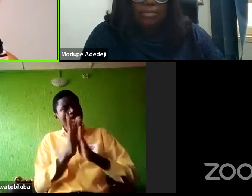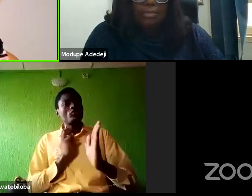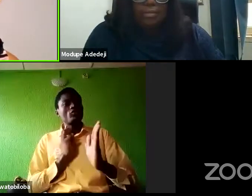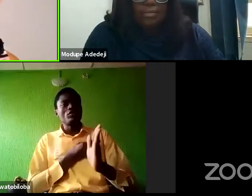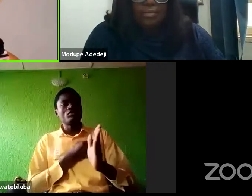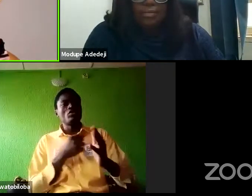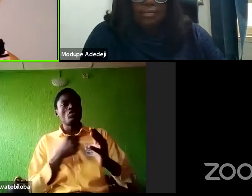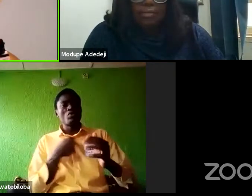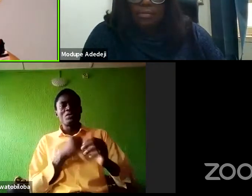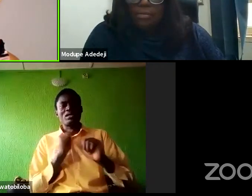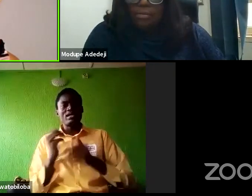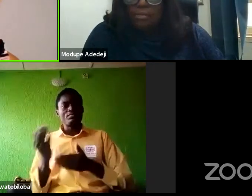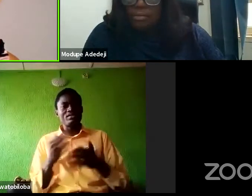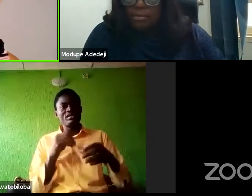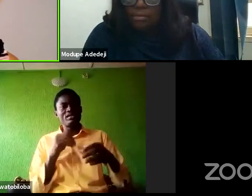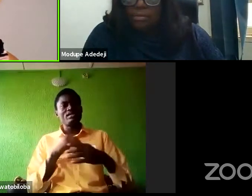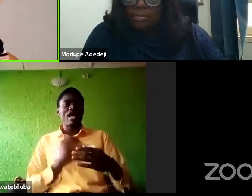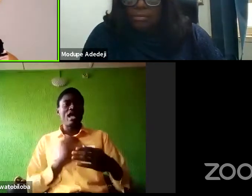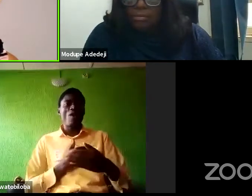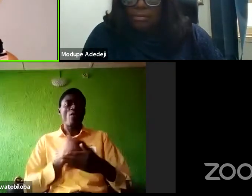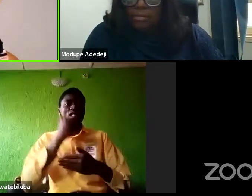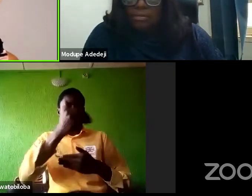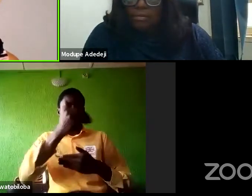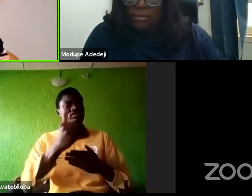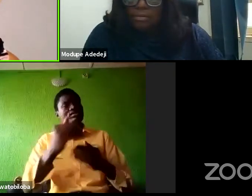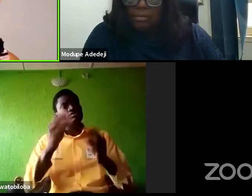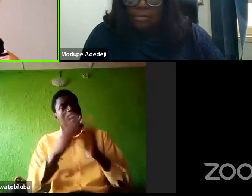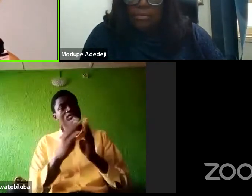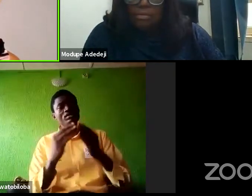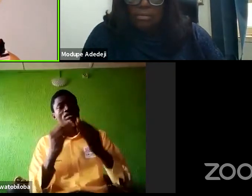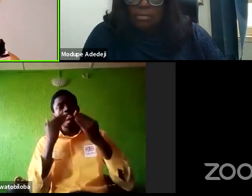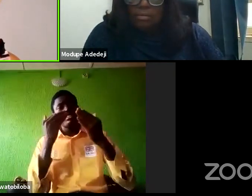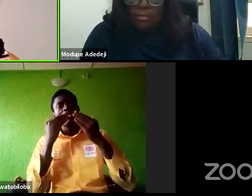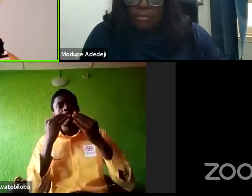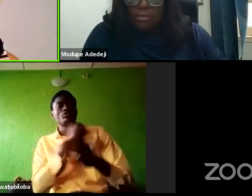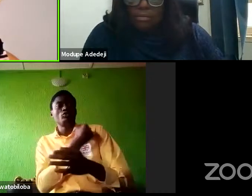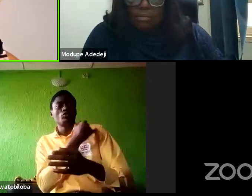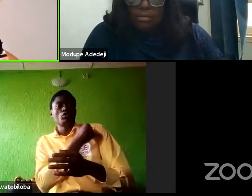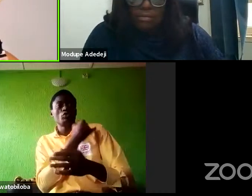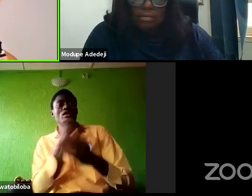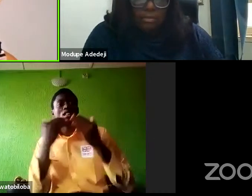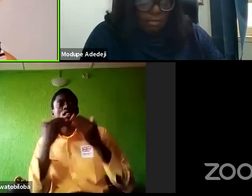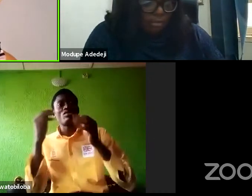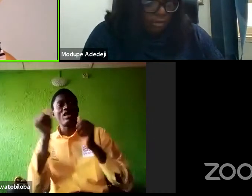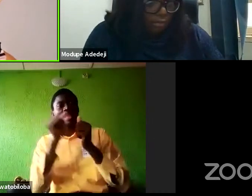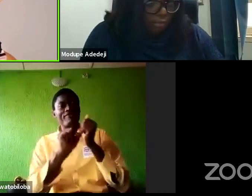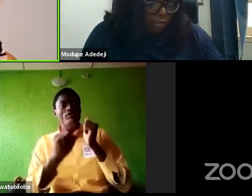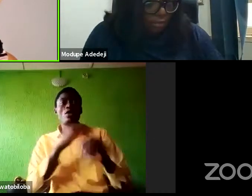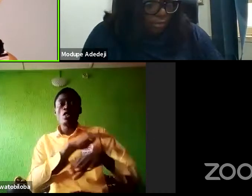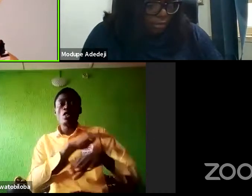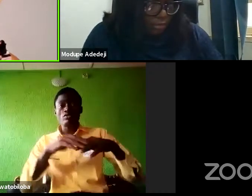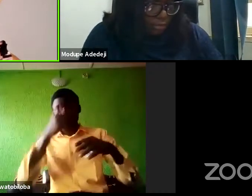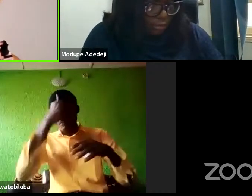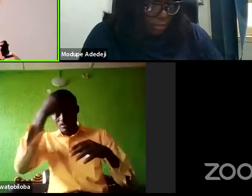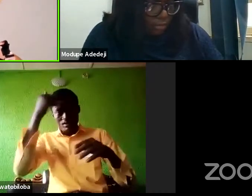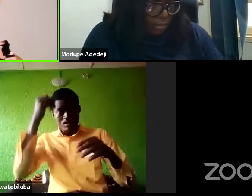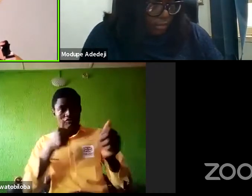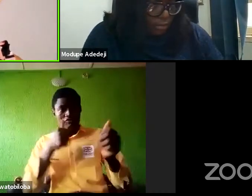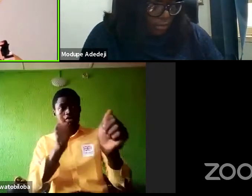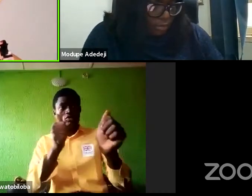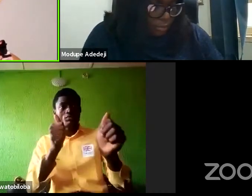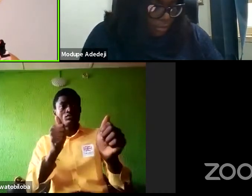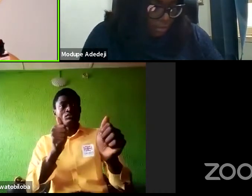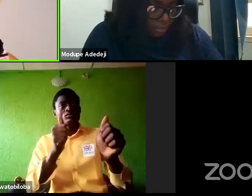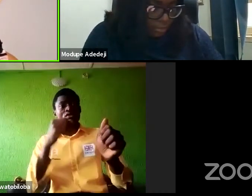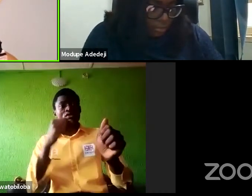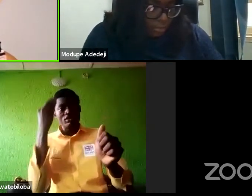say thank you to you, Mr. Joshua. Thank you for being a part of this. Thank you, everyone. Please don't forget to follow our social media pages, wellness_care.